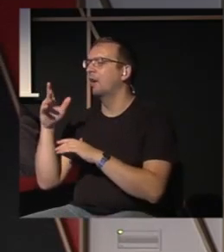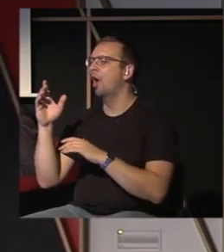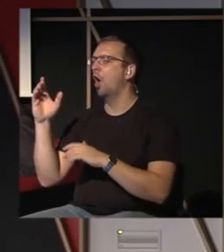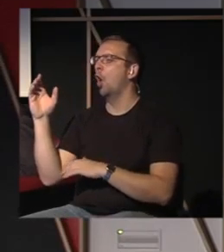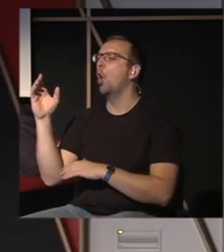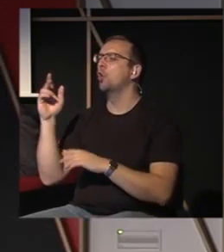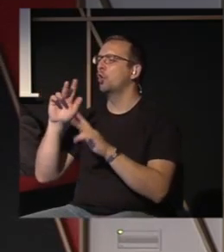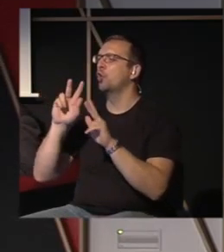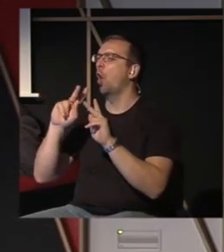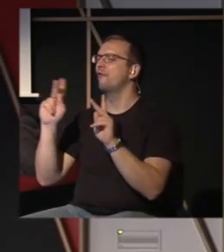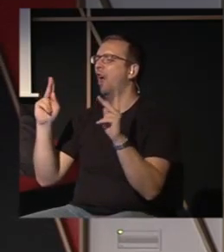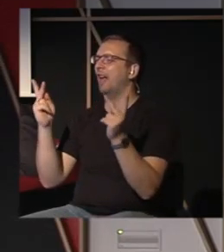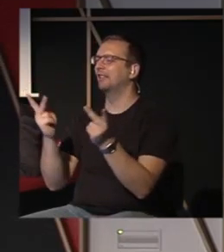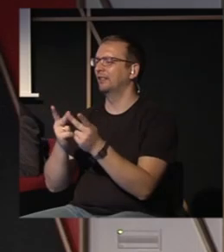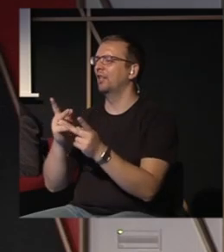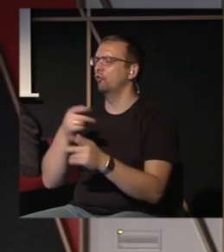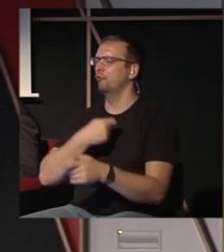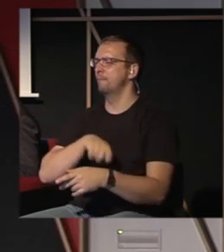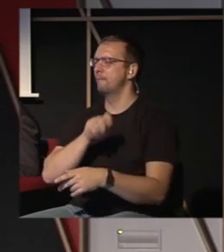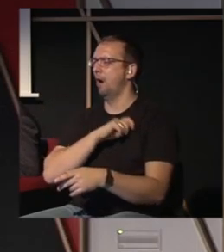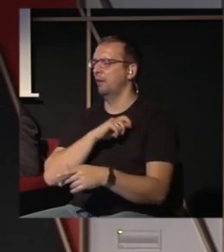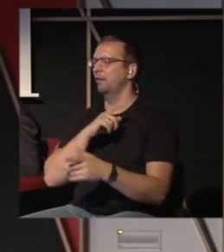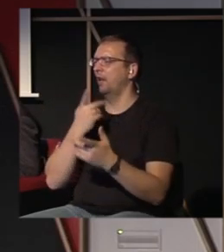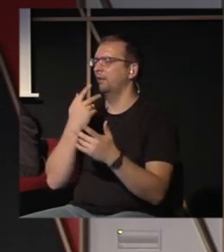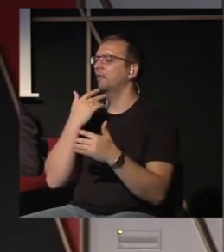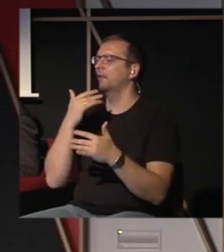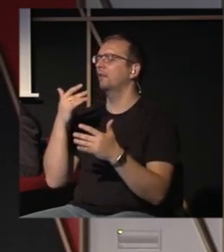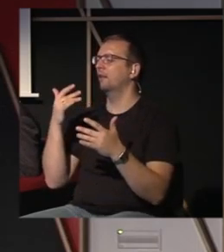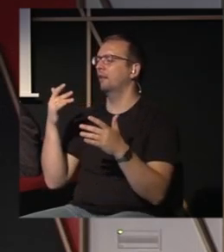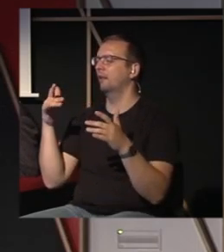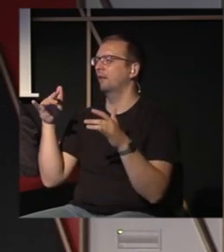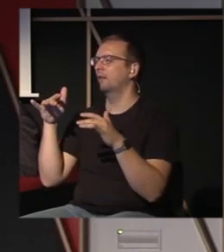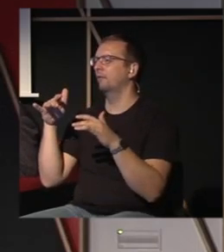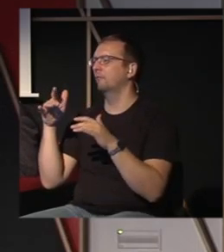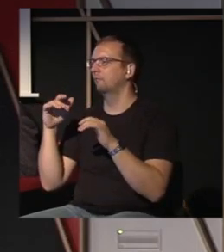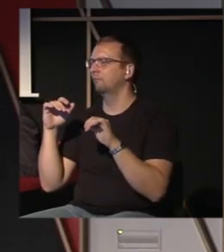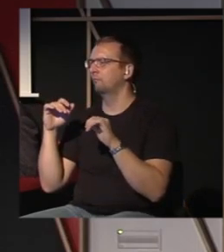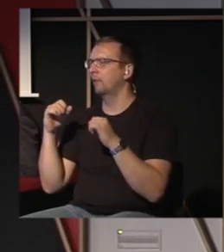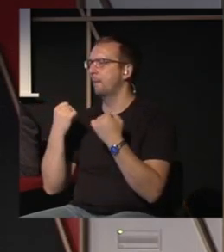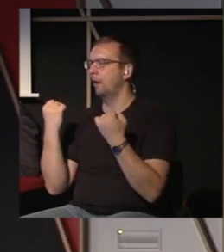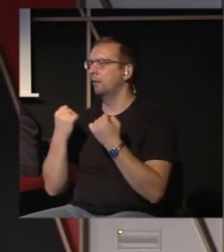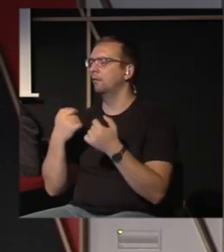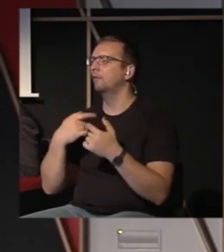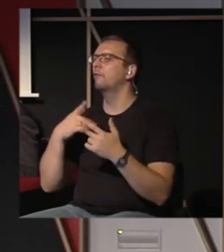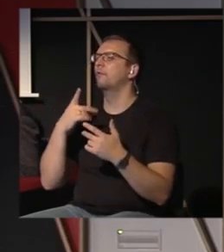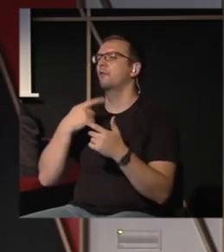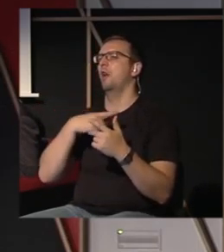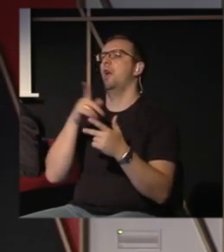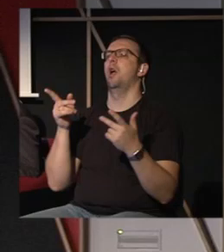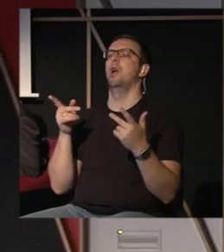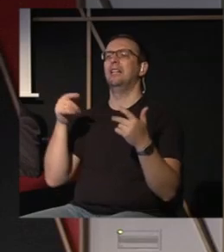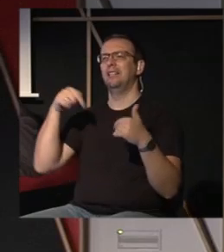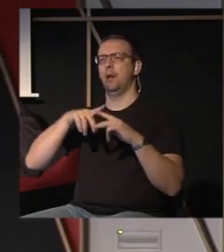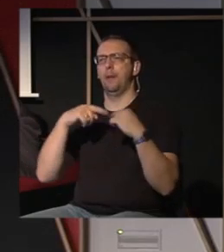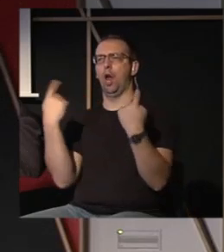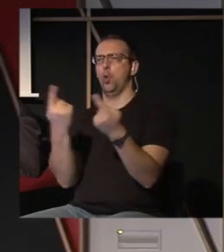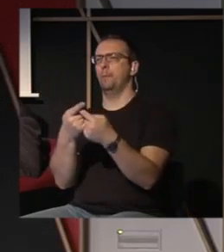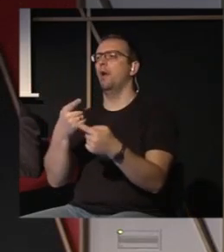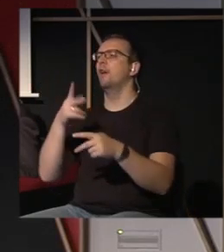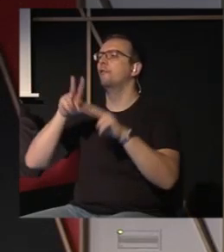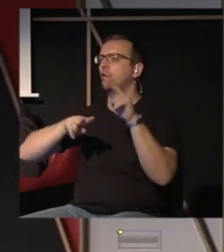and representatives from clubs and NGOs present here with us today, do you have maybe